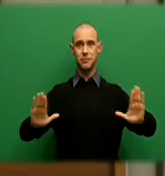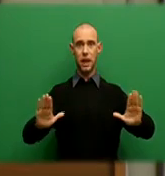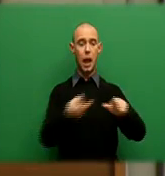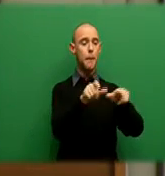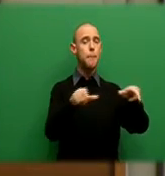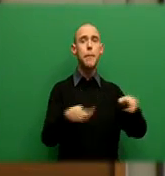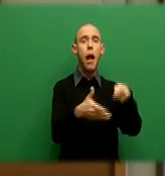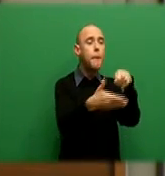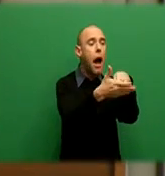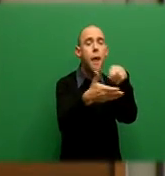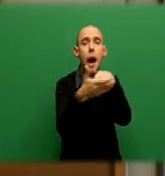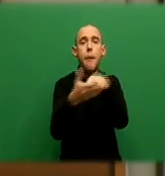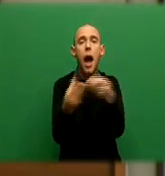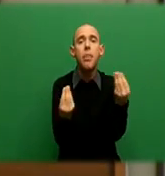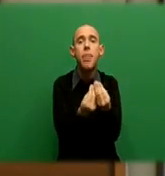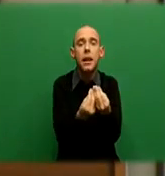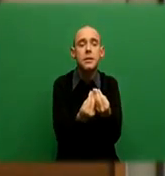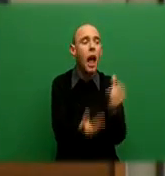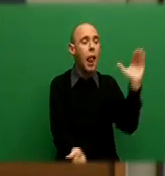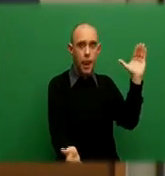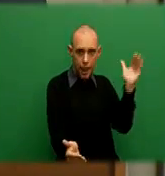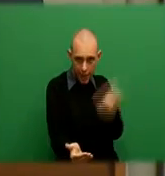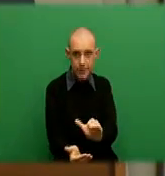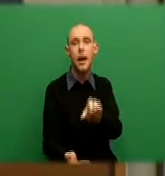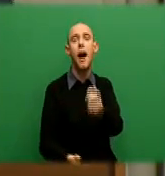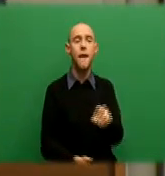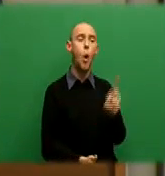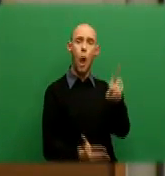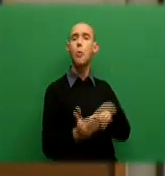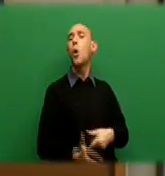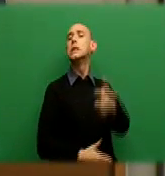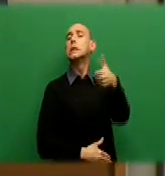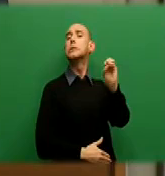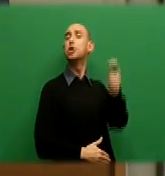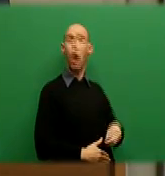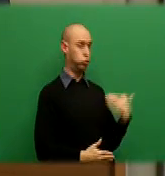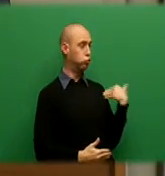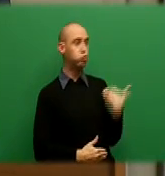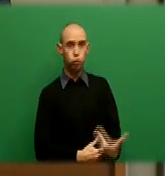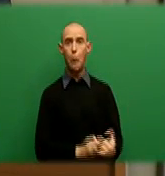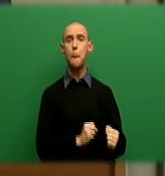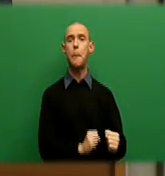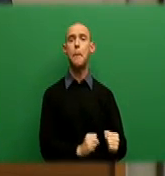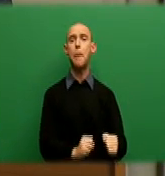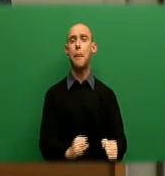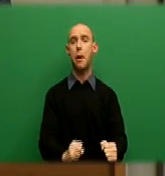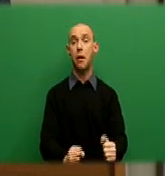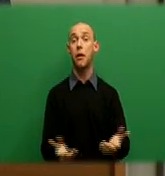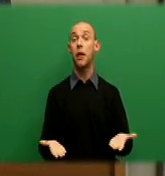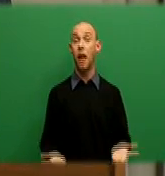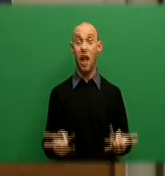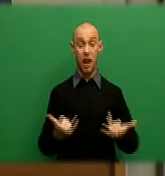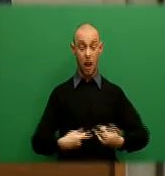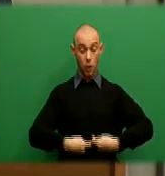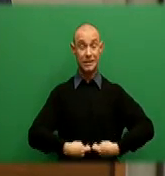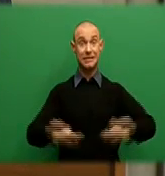at 1.6% was still at relatively low levels. While retail sales growth